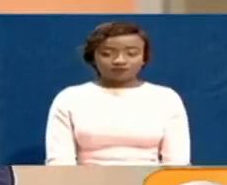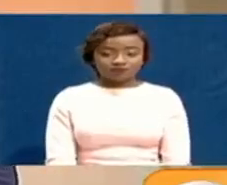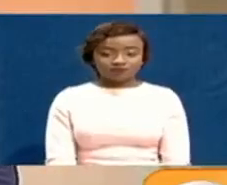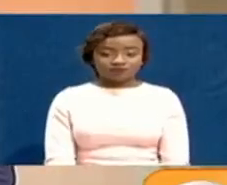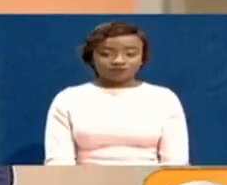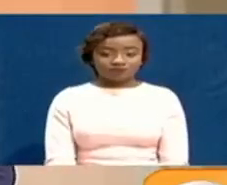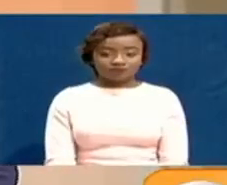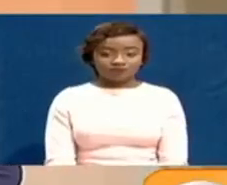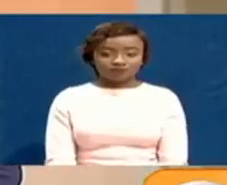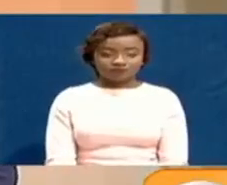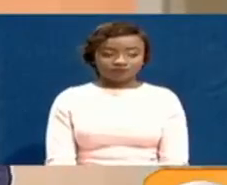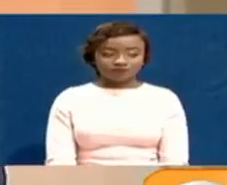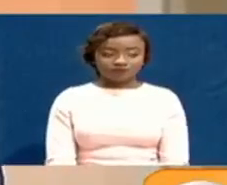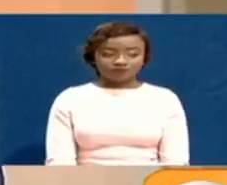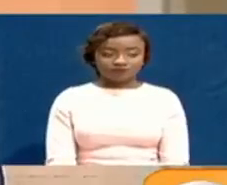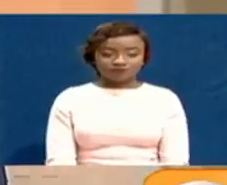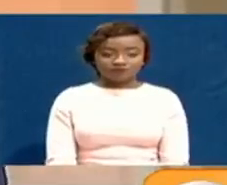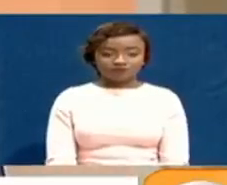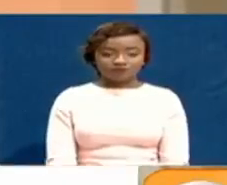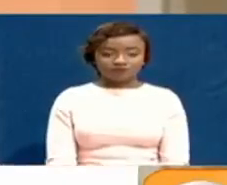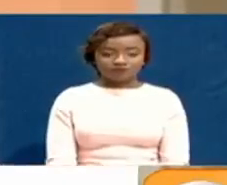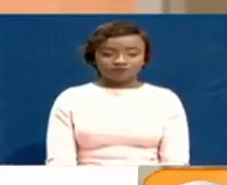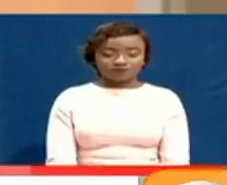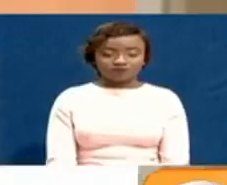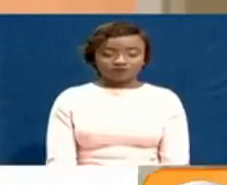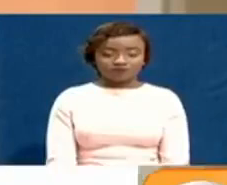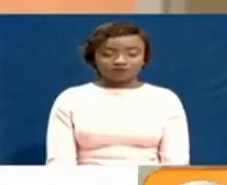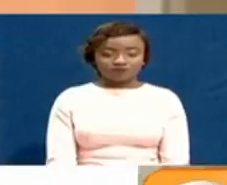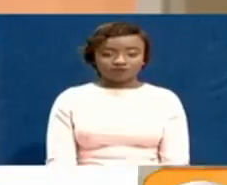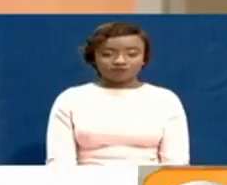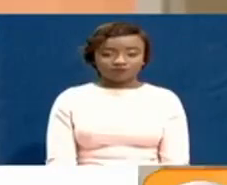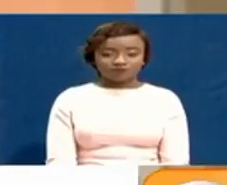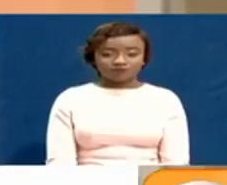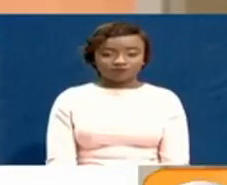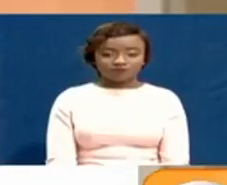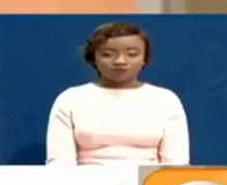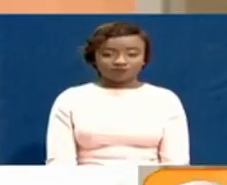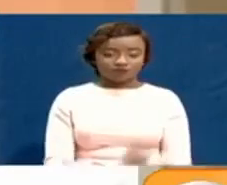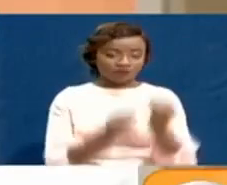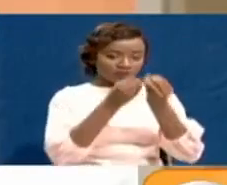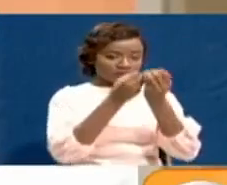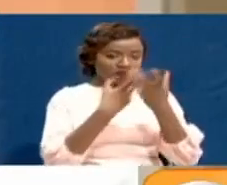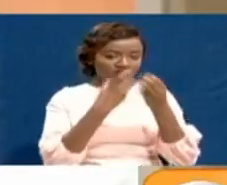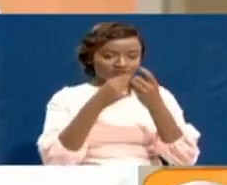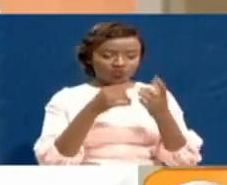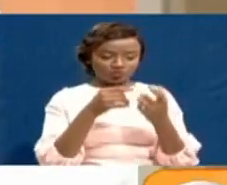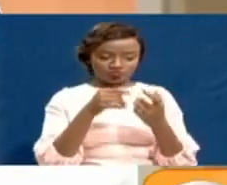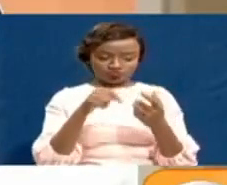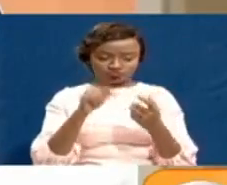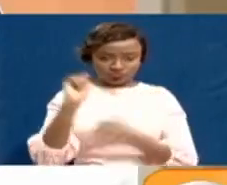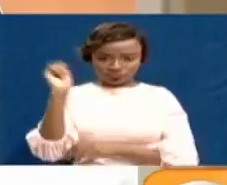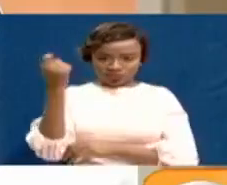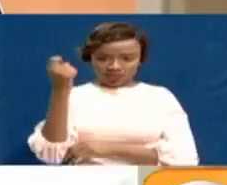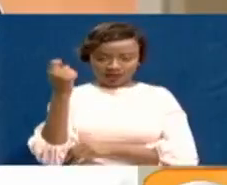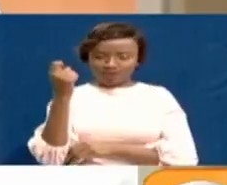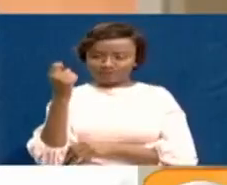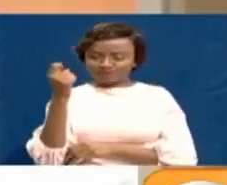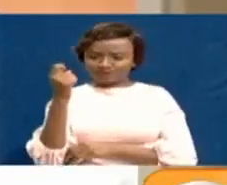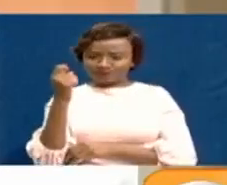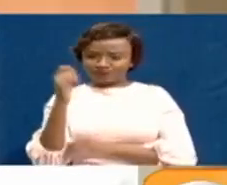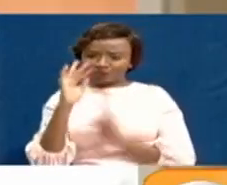Statistics from Kenya and around the world now point to a larger number of men than